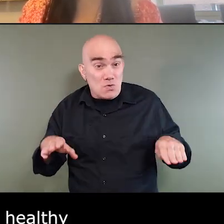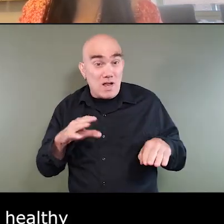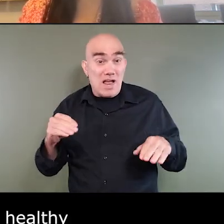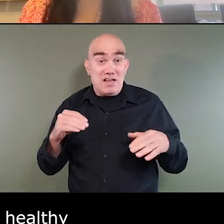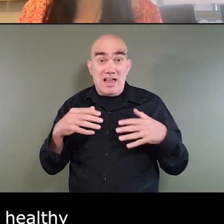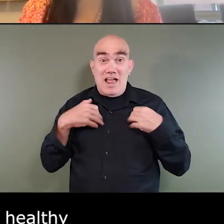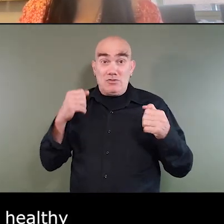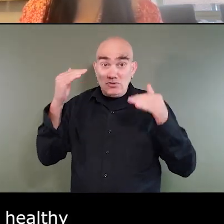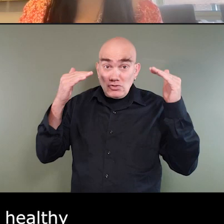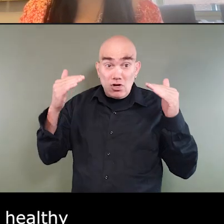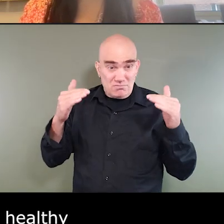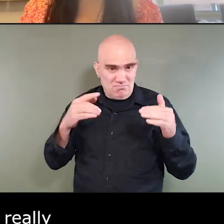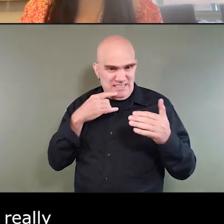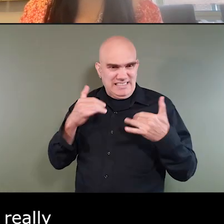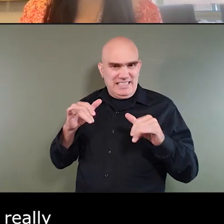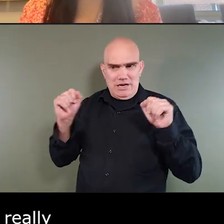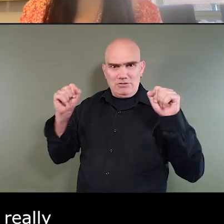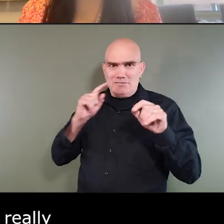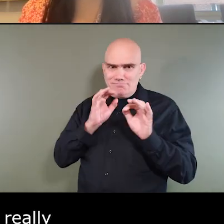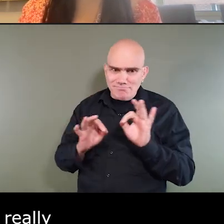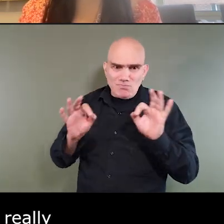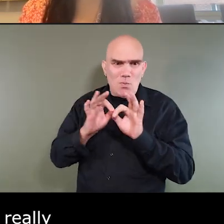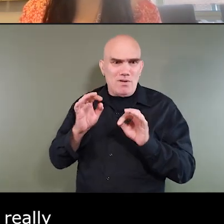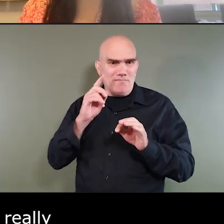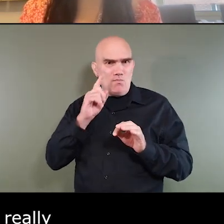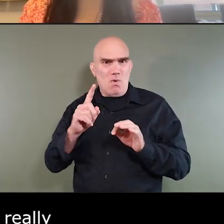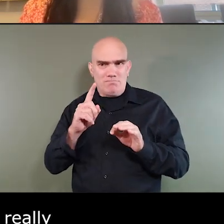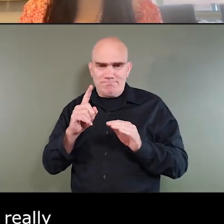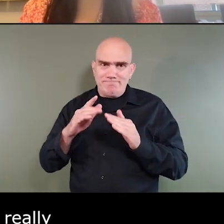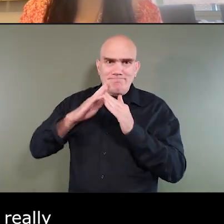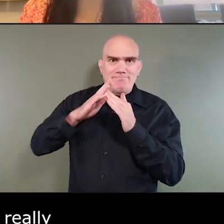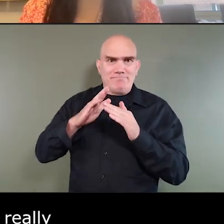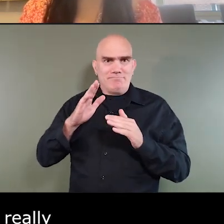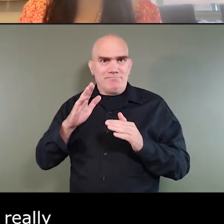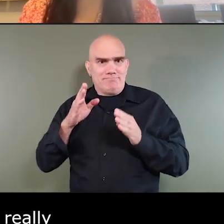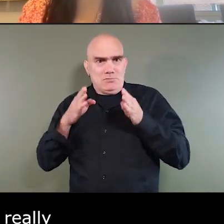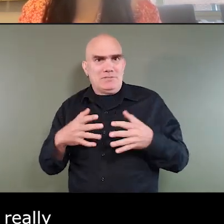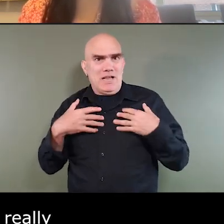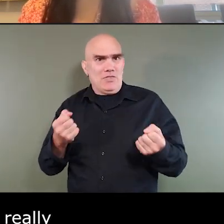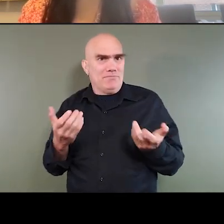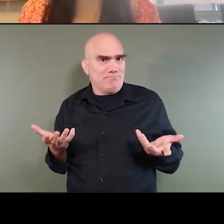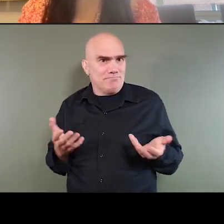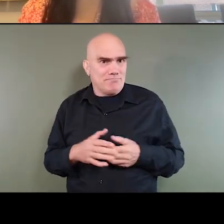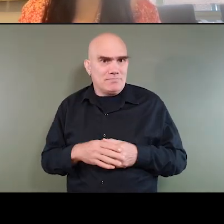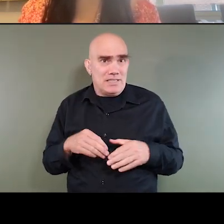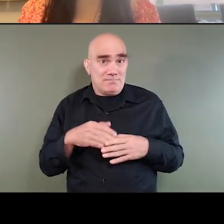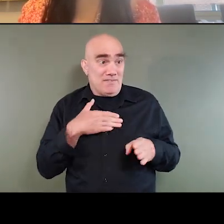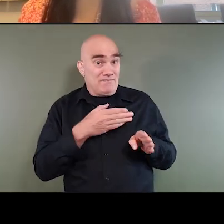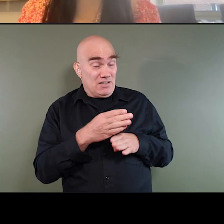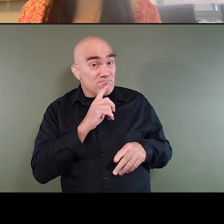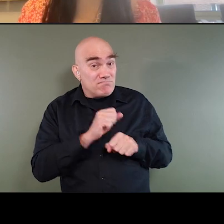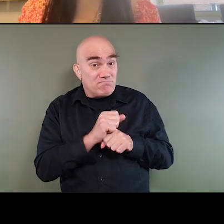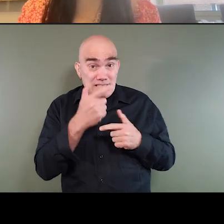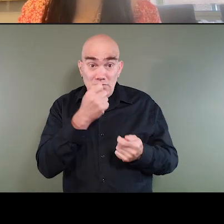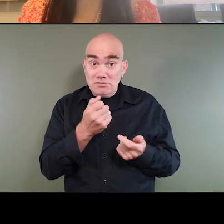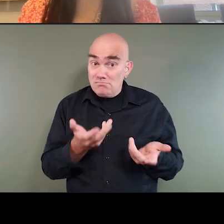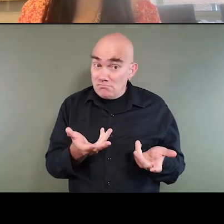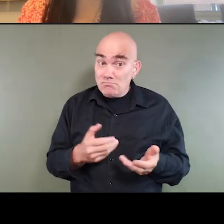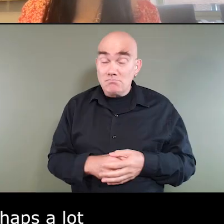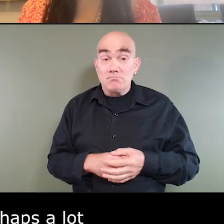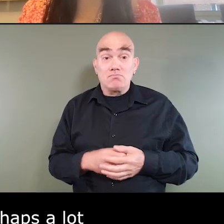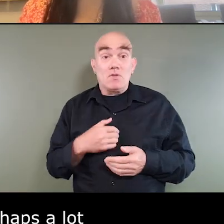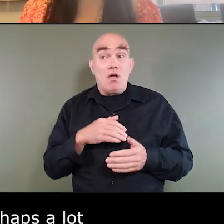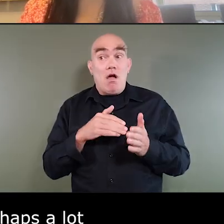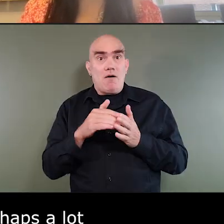healthy children and healthy adults, that exercise is crucial to really optimizing a person's health. In my field, it's actually